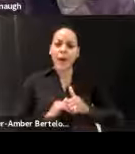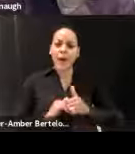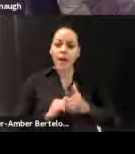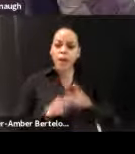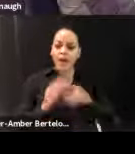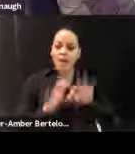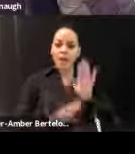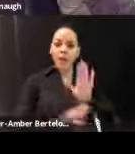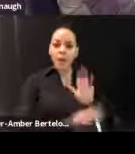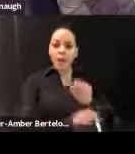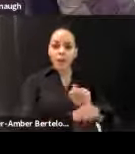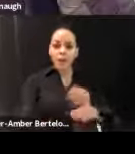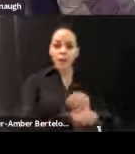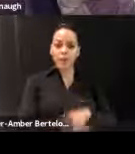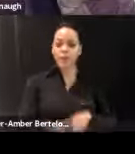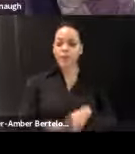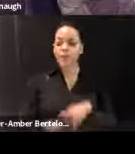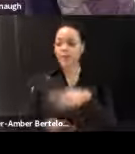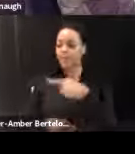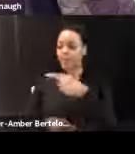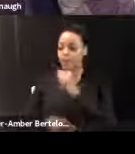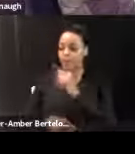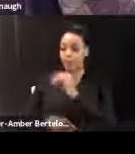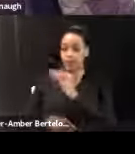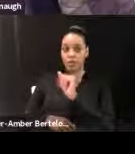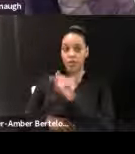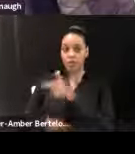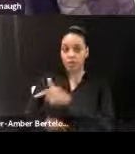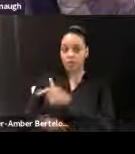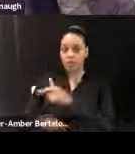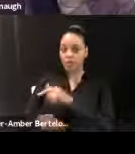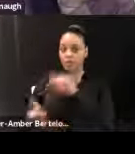Well, since I was the person that brought up, yeah,